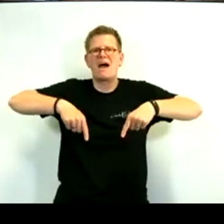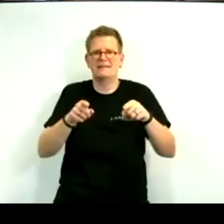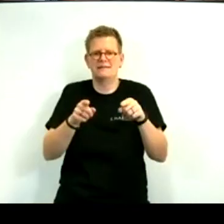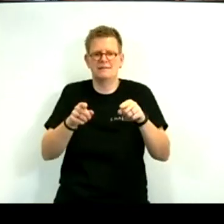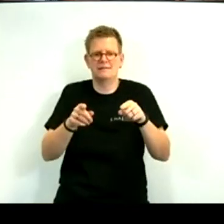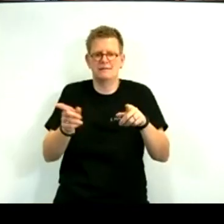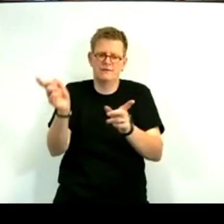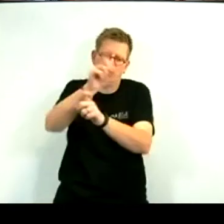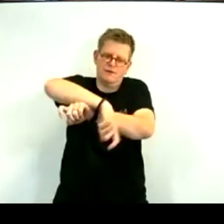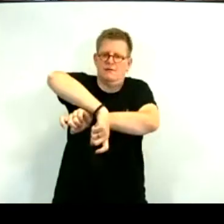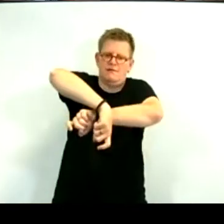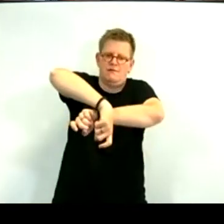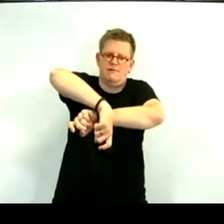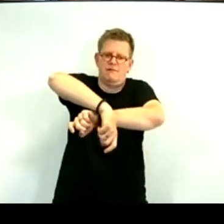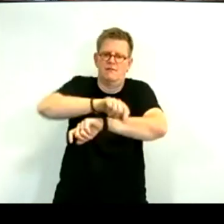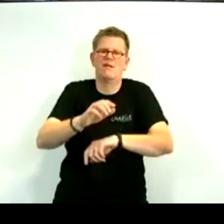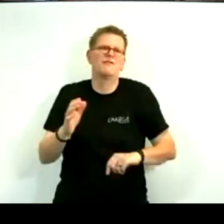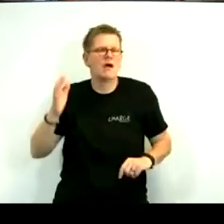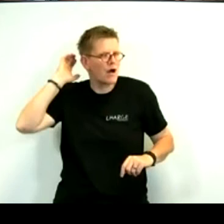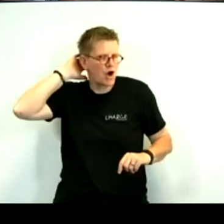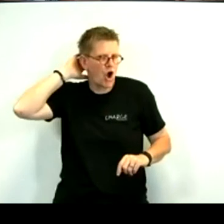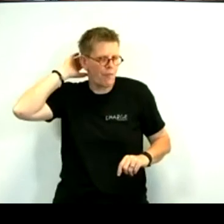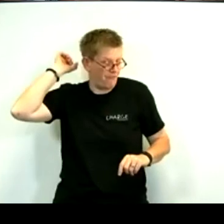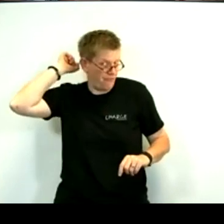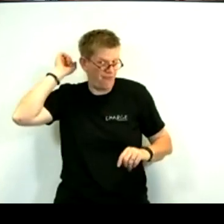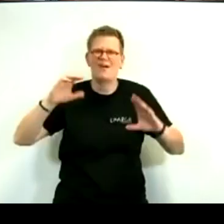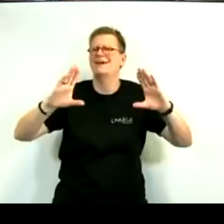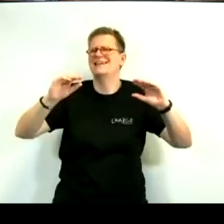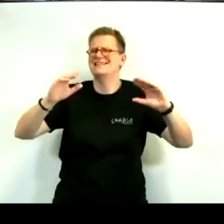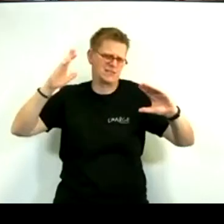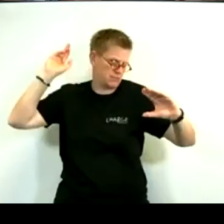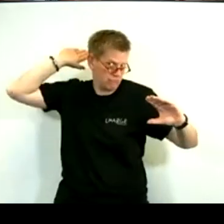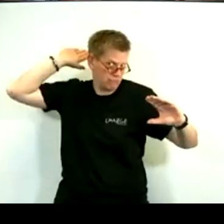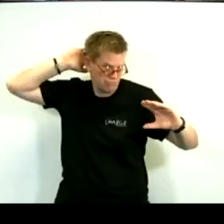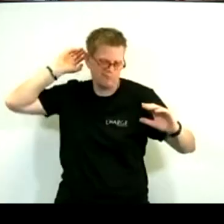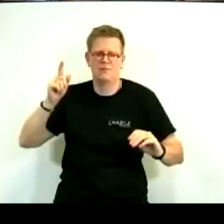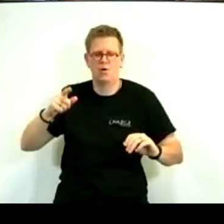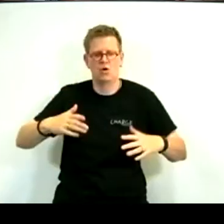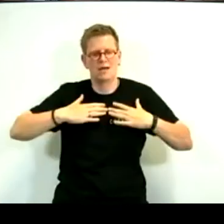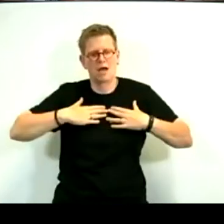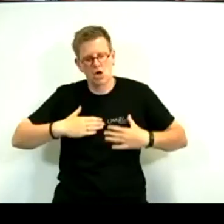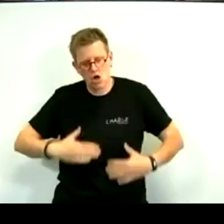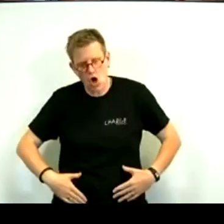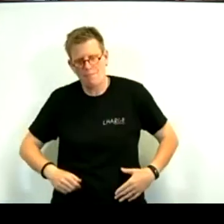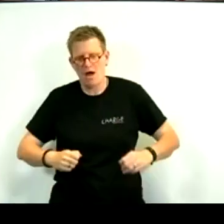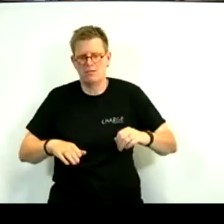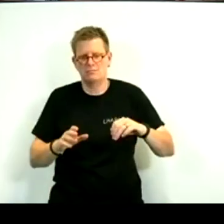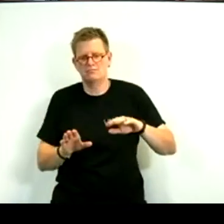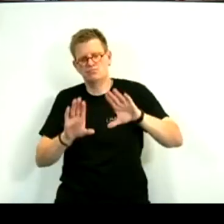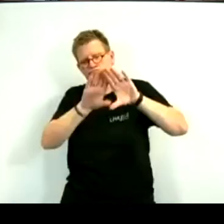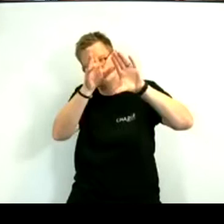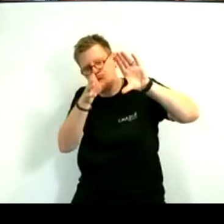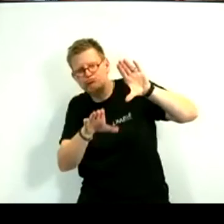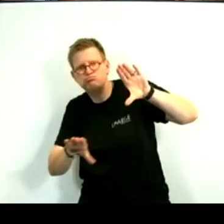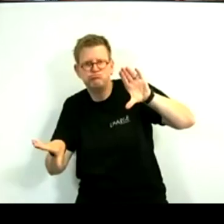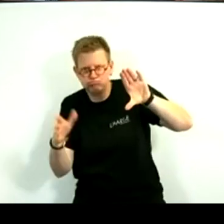on the seat, and his legs are twisted. And we need to honor what the